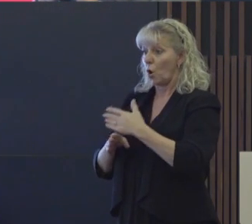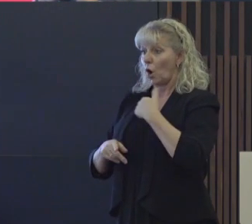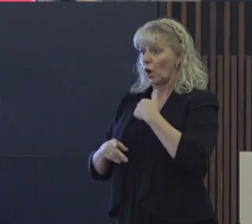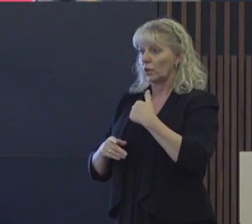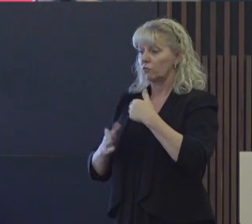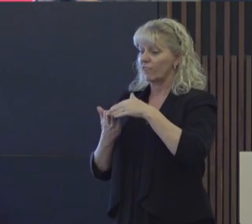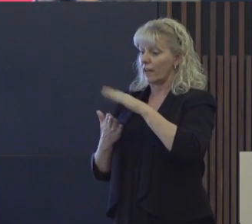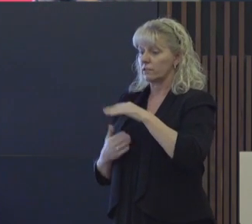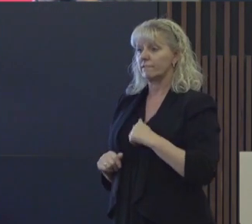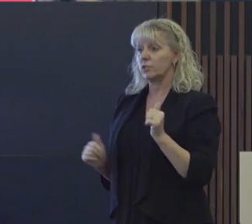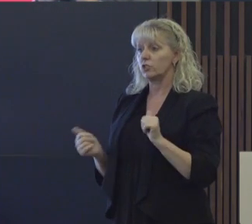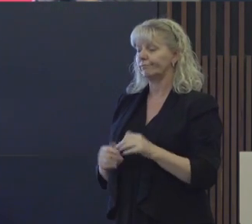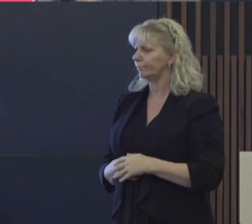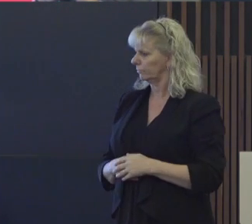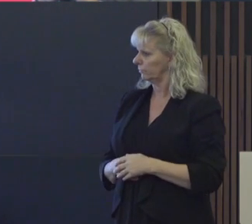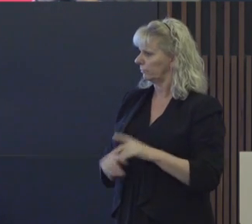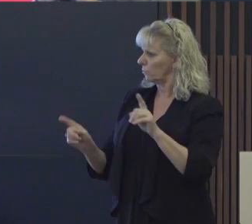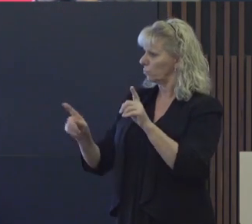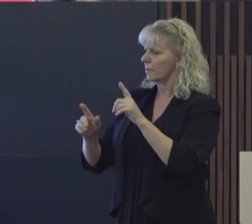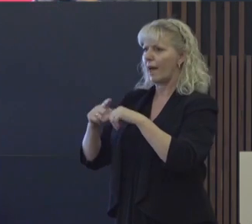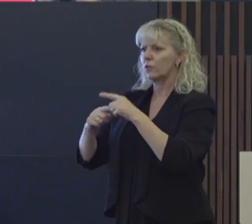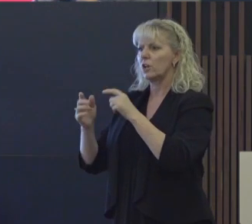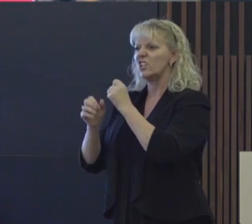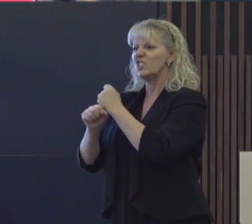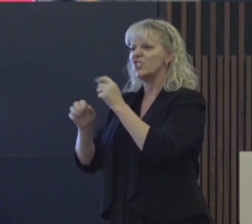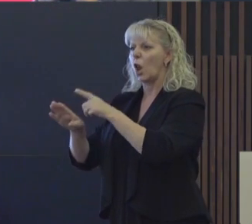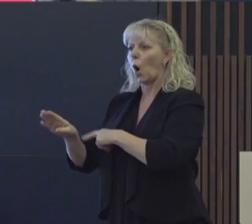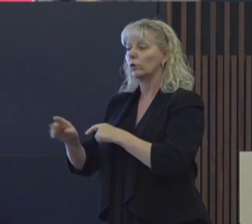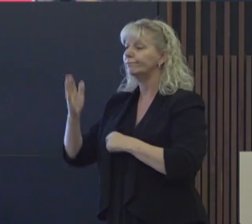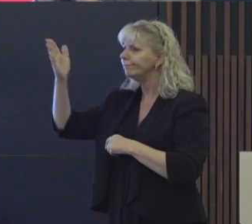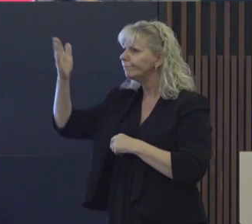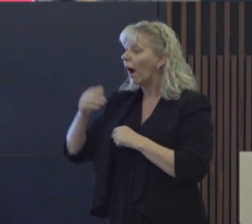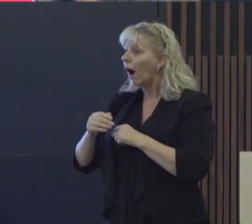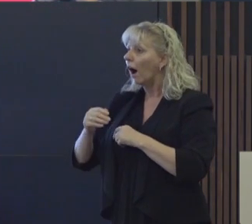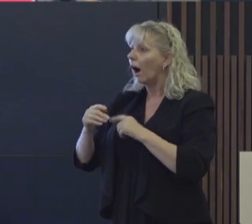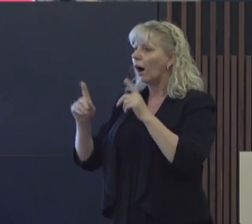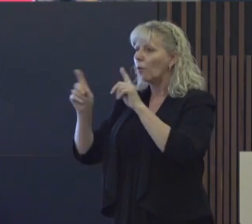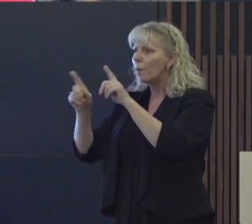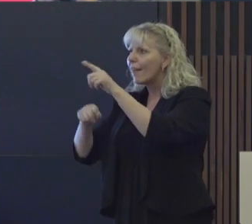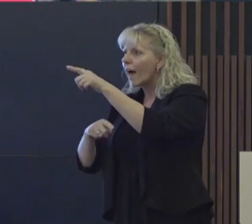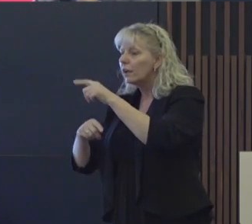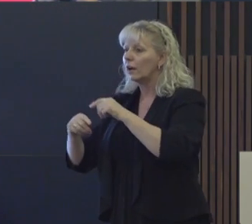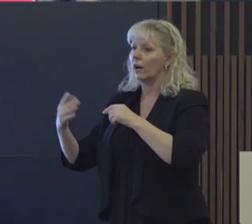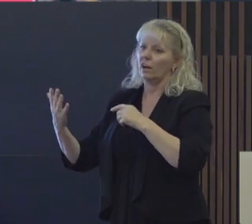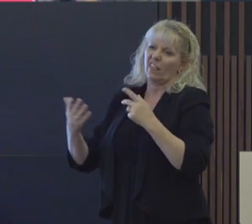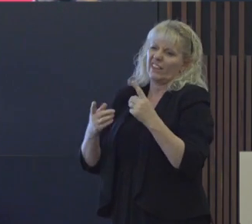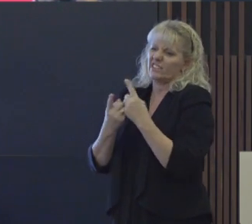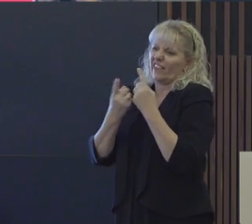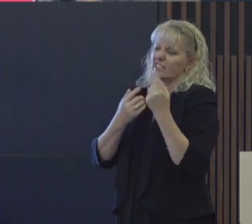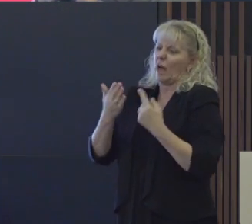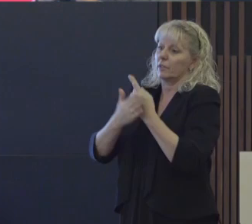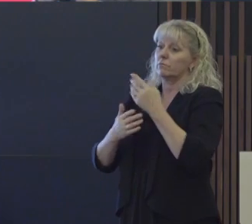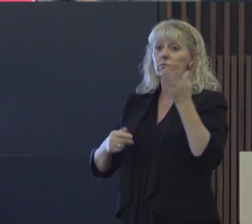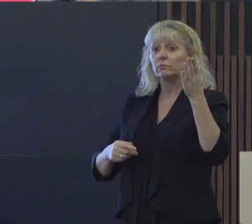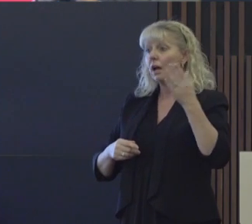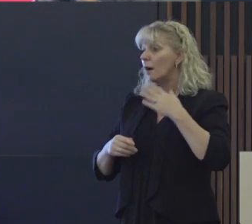redundant. And I said, "Well, what about Geelong?" And the answer I got was, "Oh, well, these things happen." Now, my partner works in Cranbourne in Casey. She